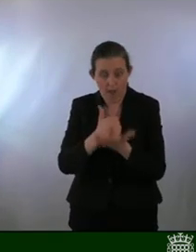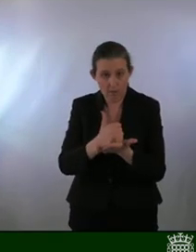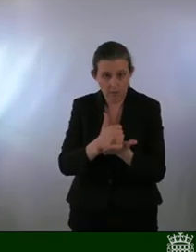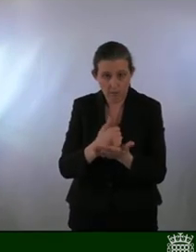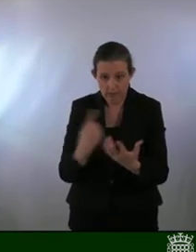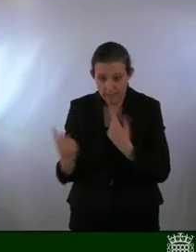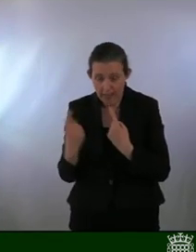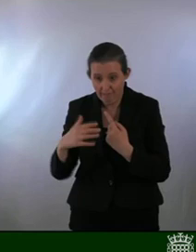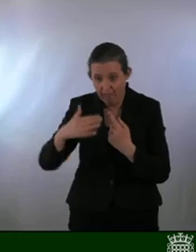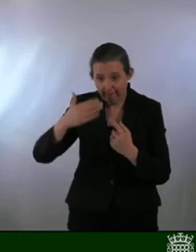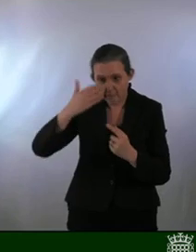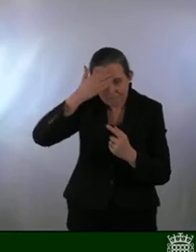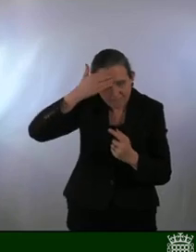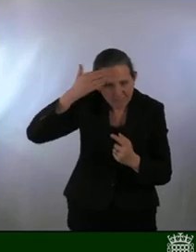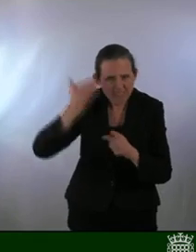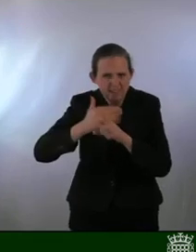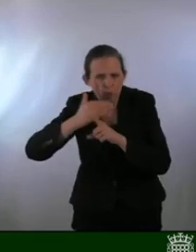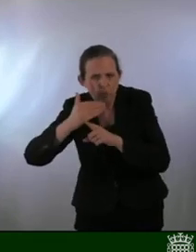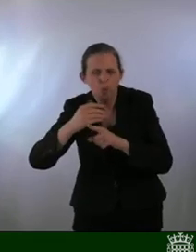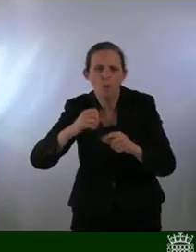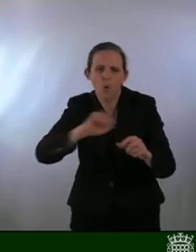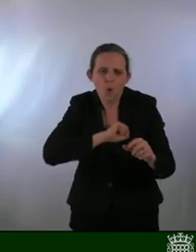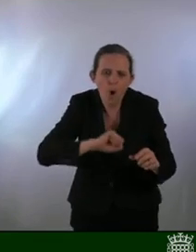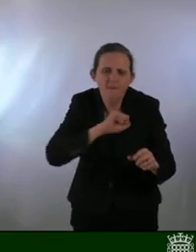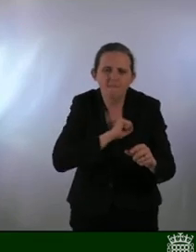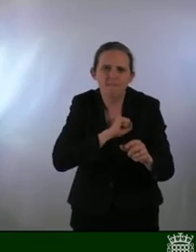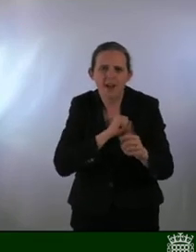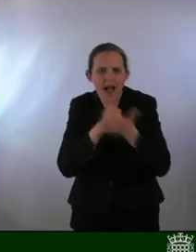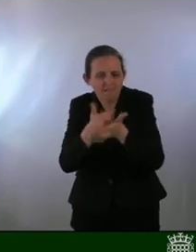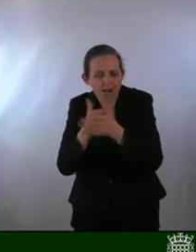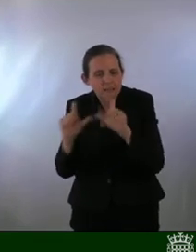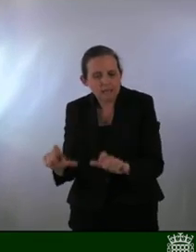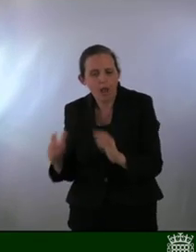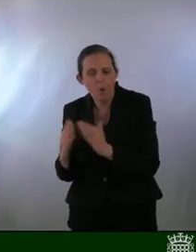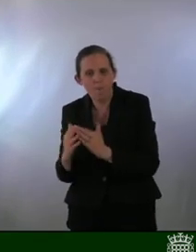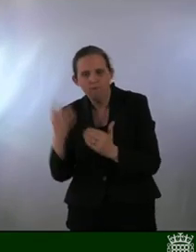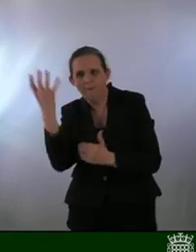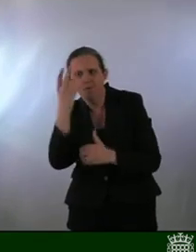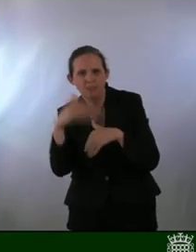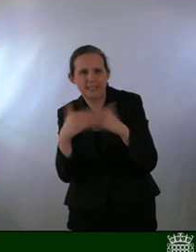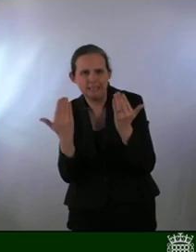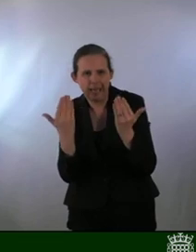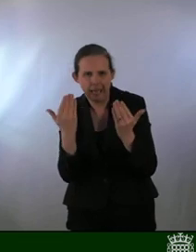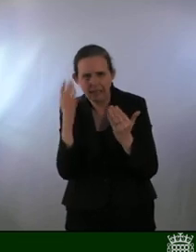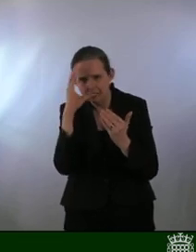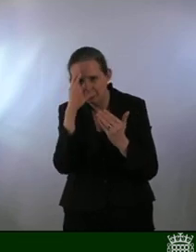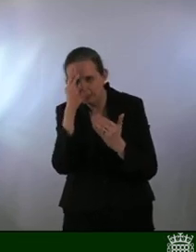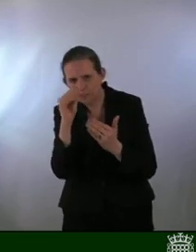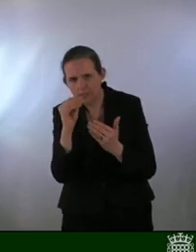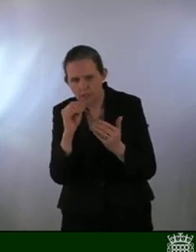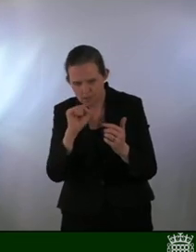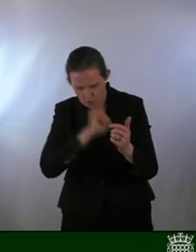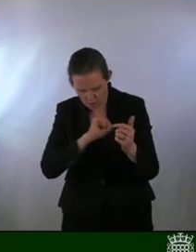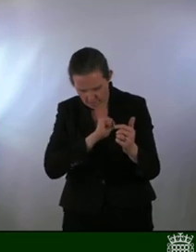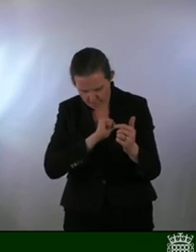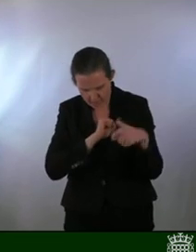temperature or a continuous cough, I wonder if my right honourable friend can clarify for constituents what actually constitutes a continuous cough. Is it